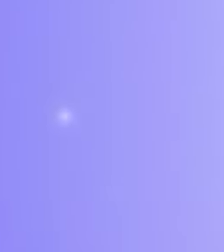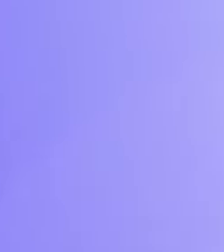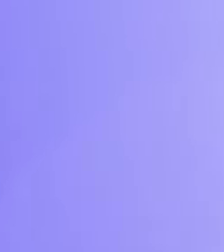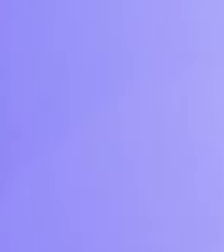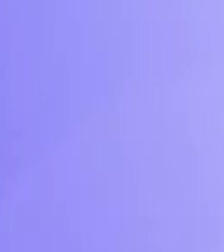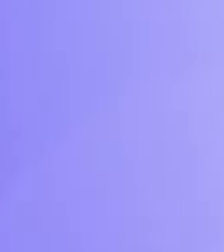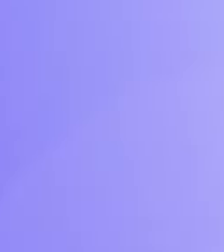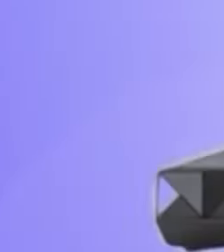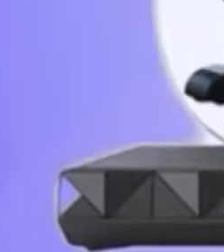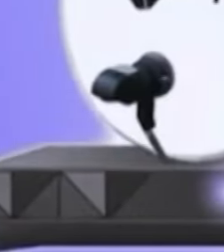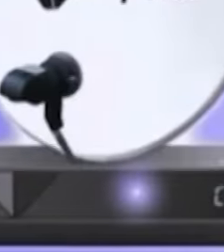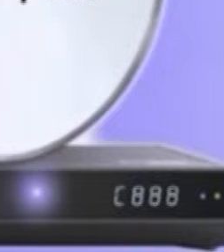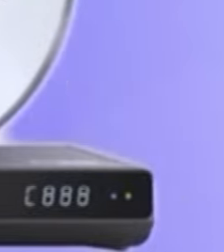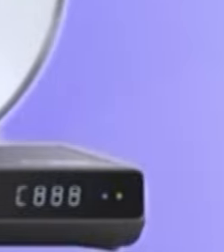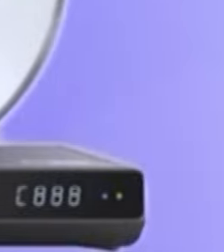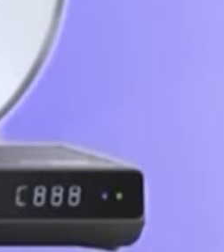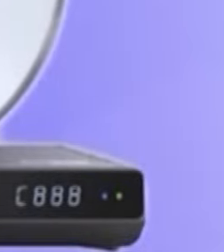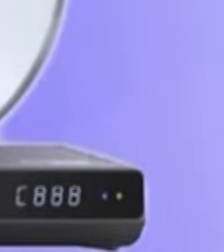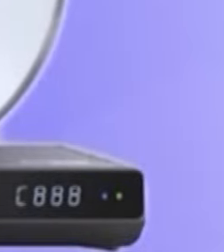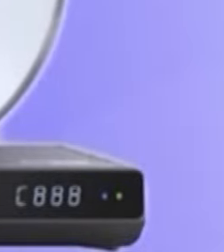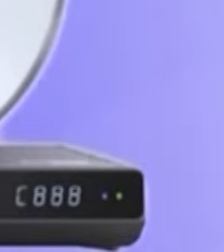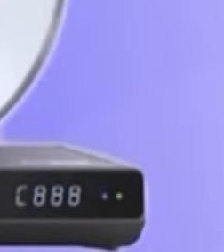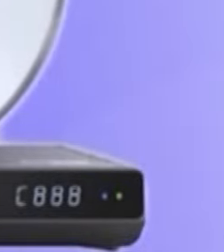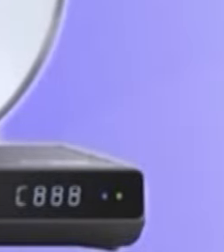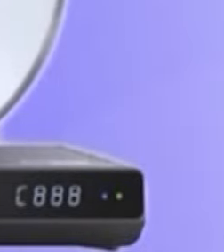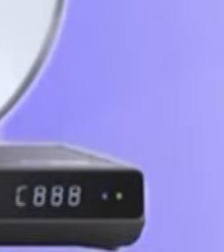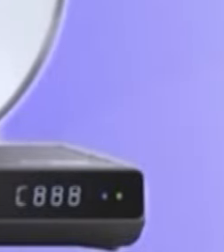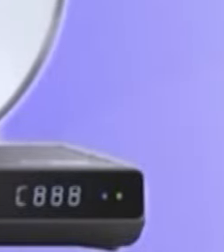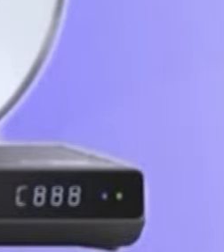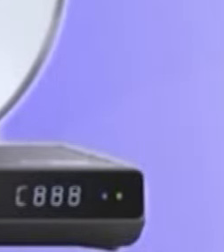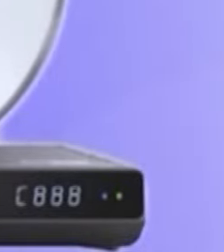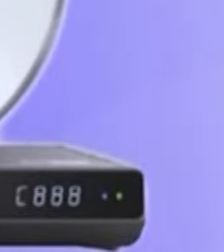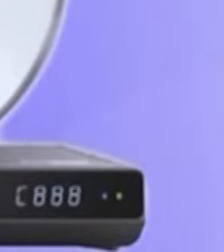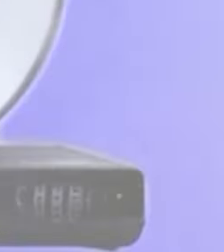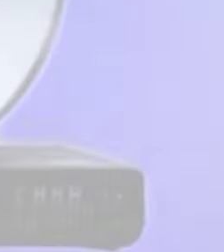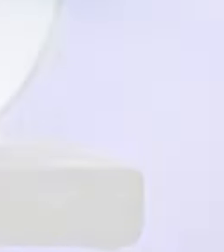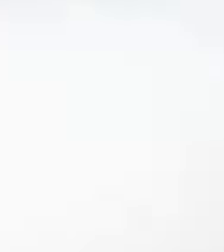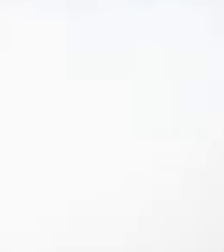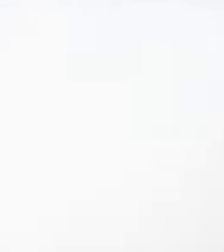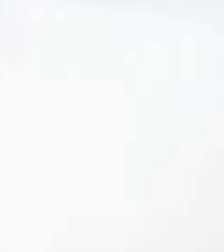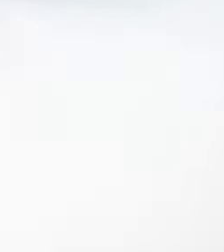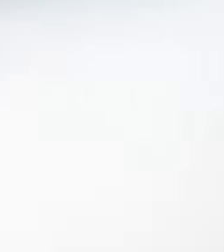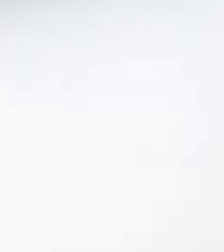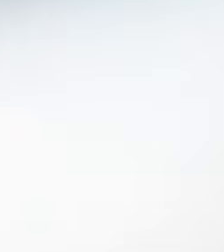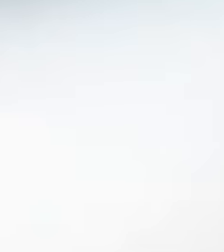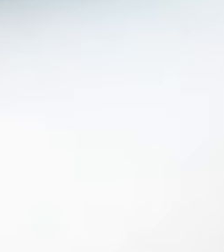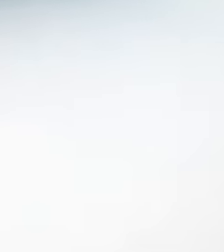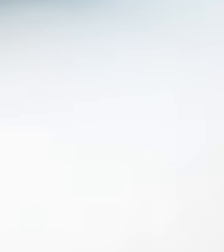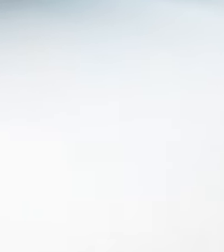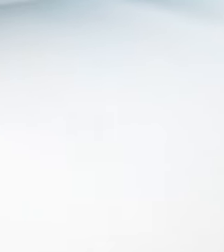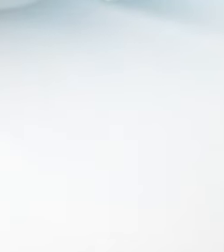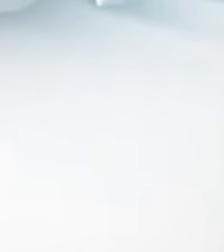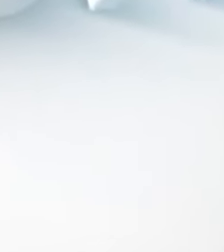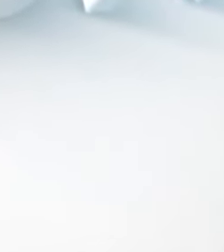Channel, Channel 6 DTT and Channel 458 DTH.